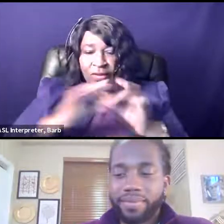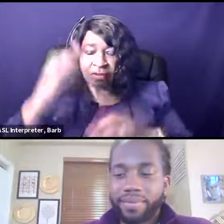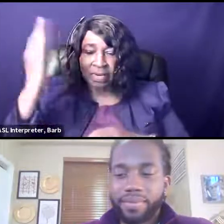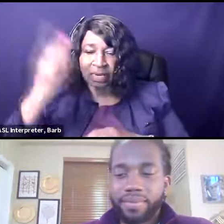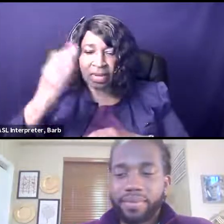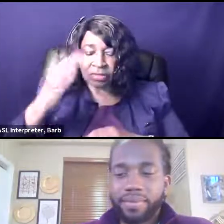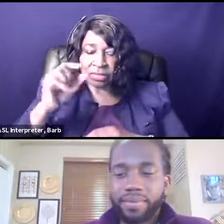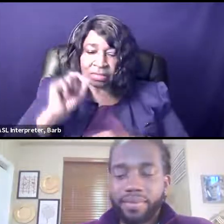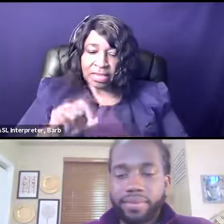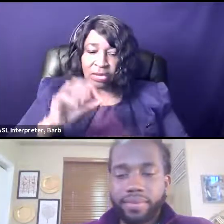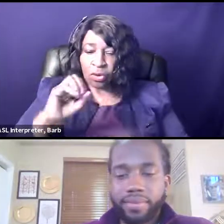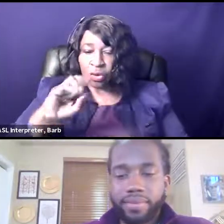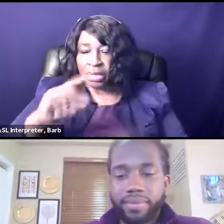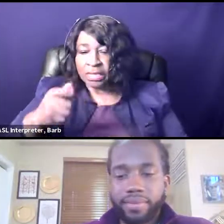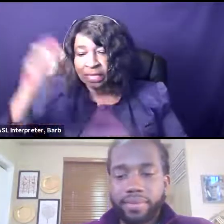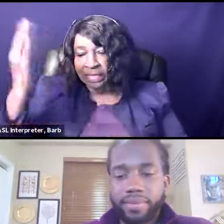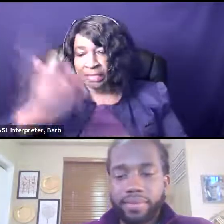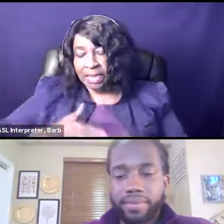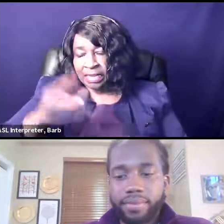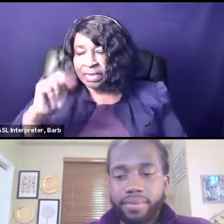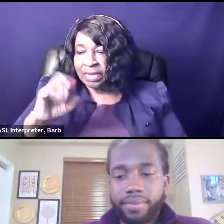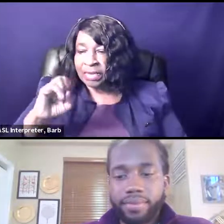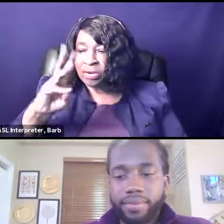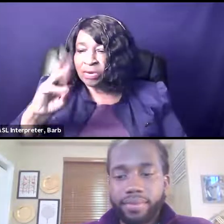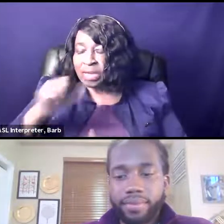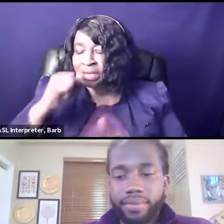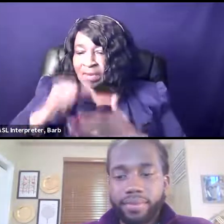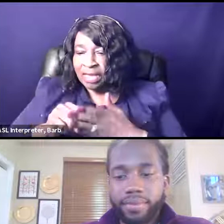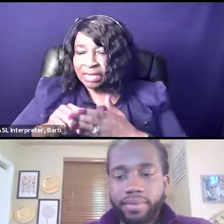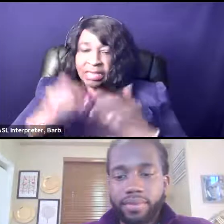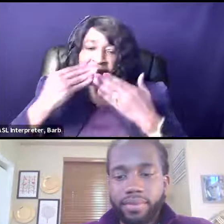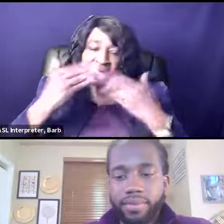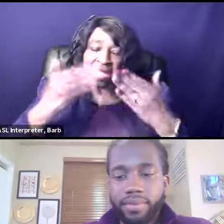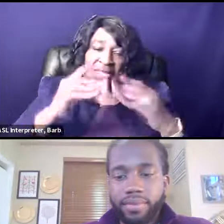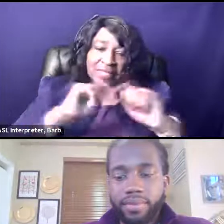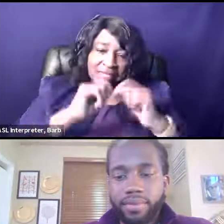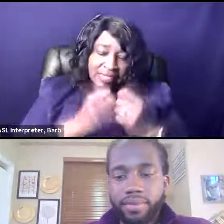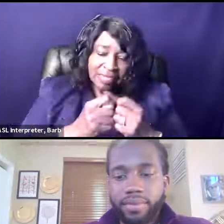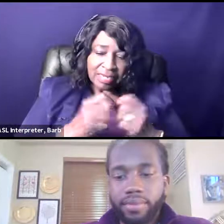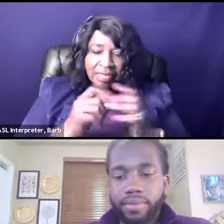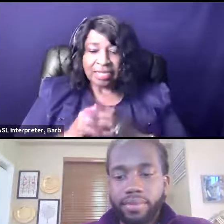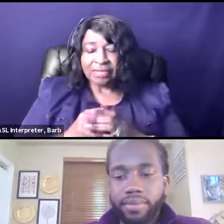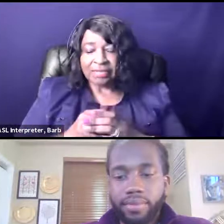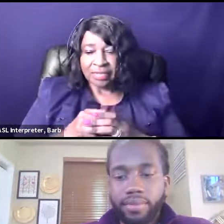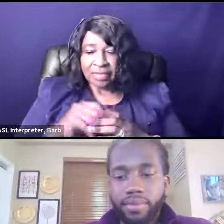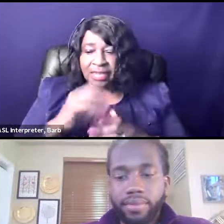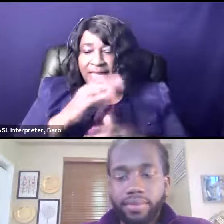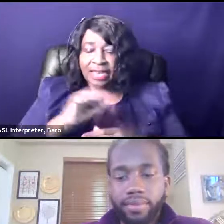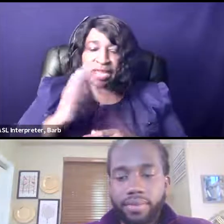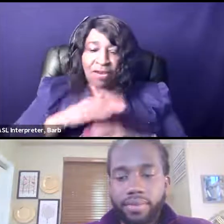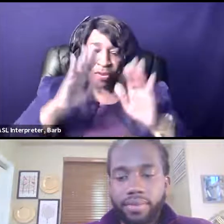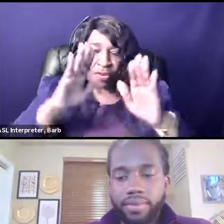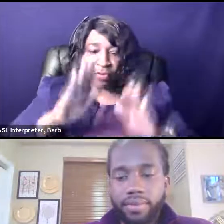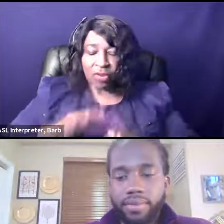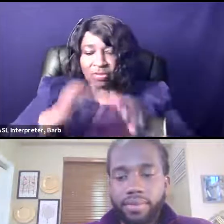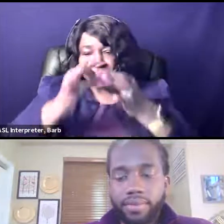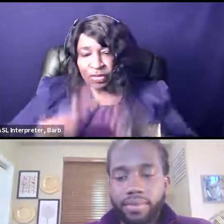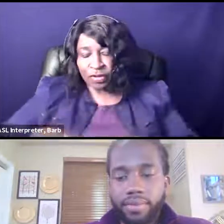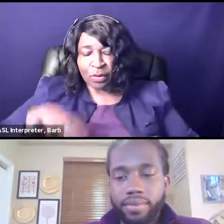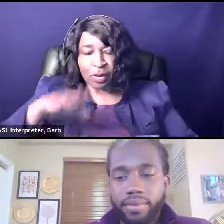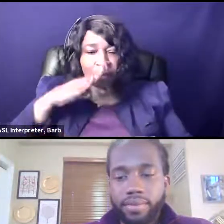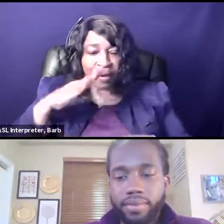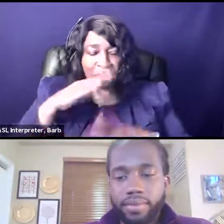blackfreedomlectures.org/newsletter. I want to say thank you one more time to our team, Imani Legron and Sianda Mohutsua, as well as our amazing ASL interpreter,